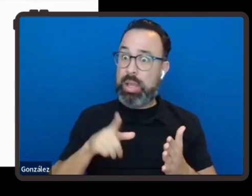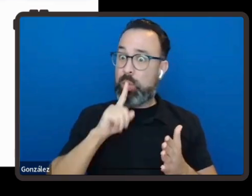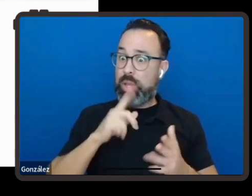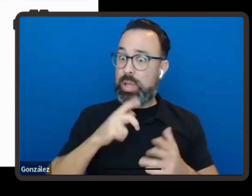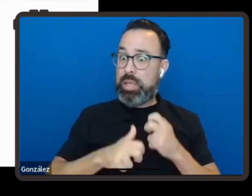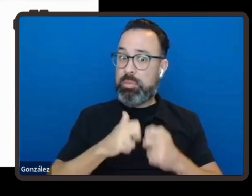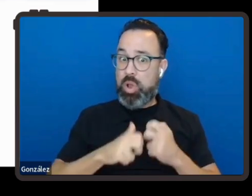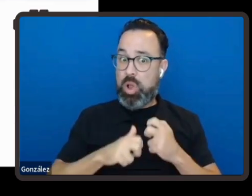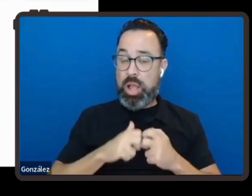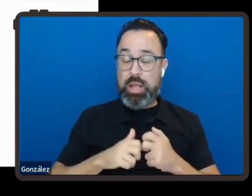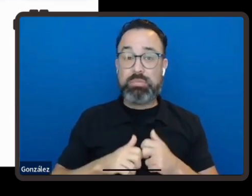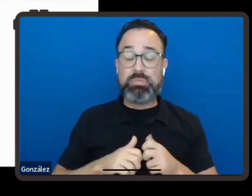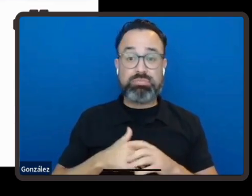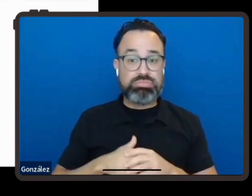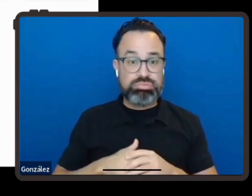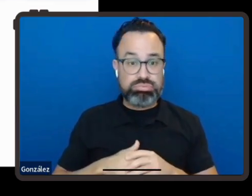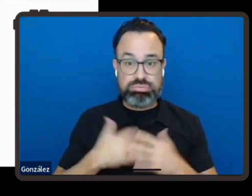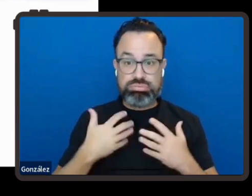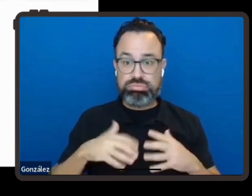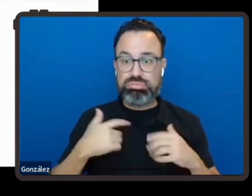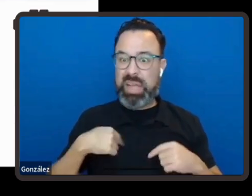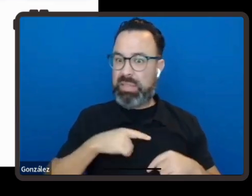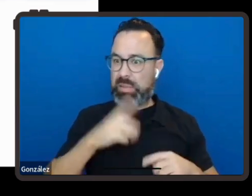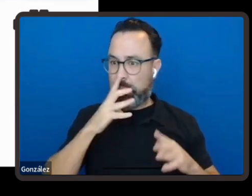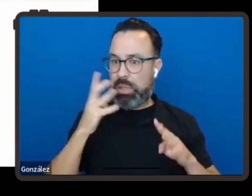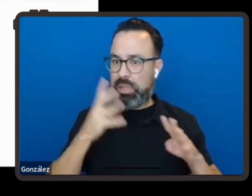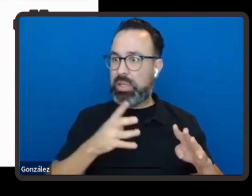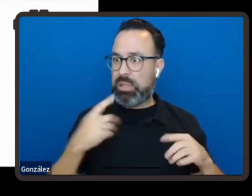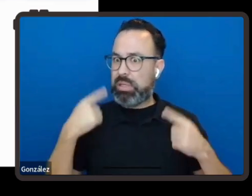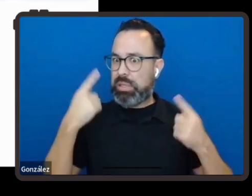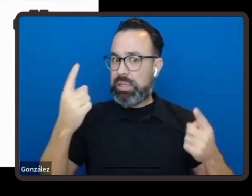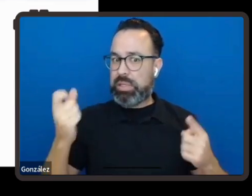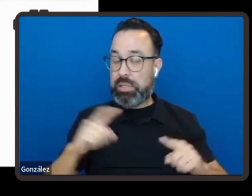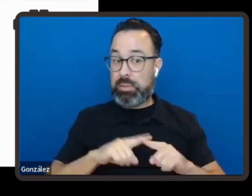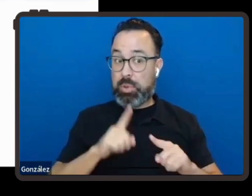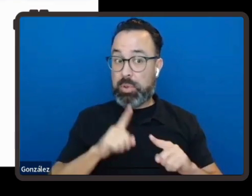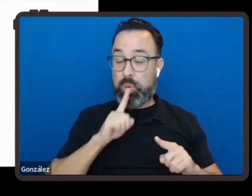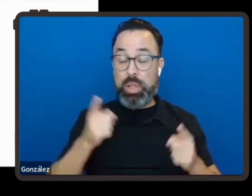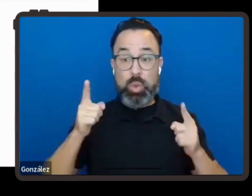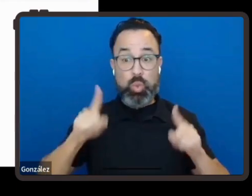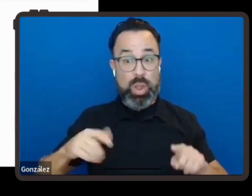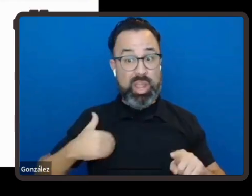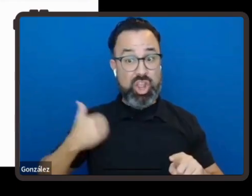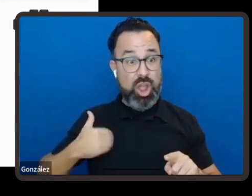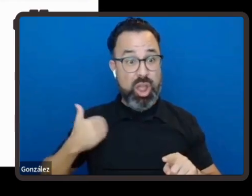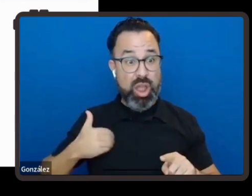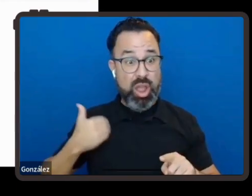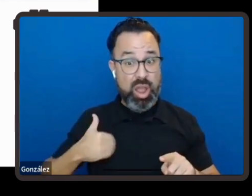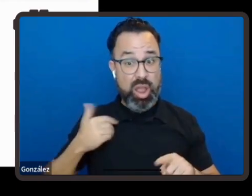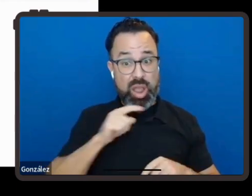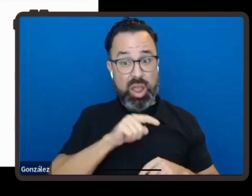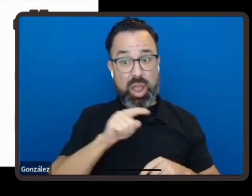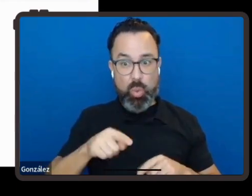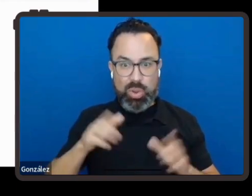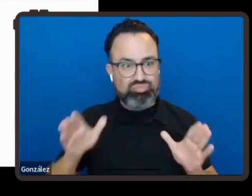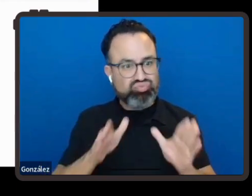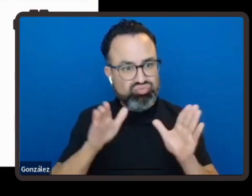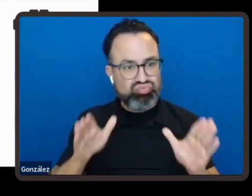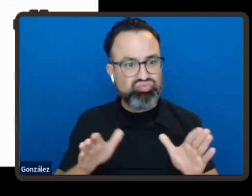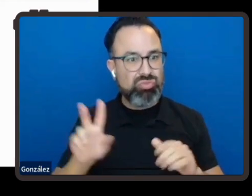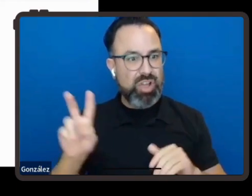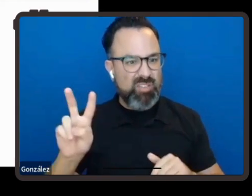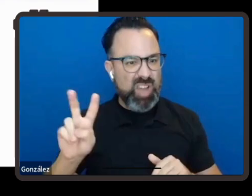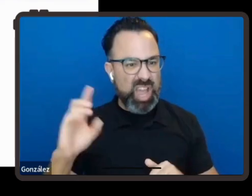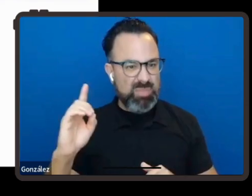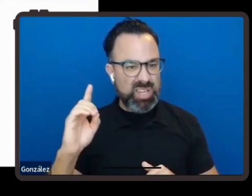We really push in early childhood, actually, for vitamin D, 1,000 units up